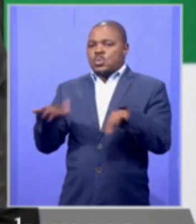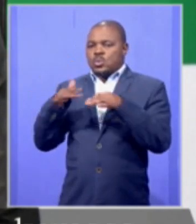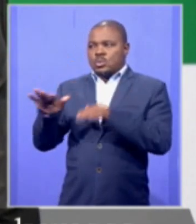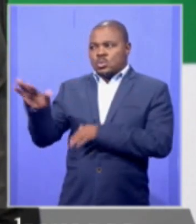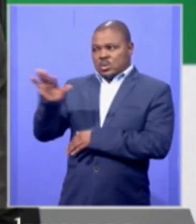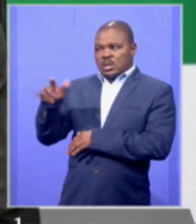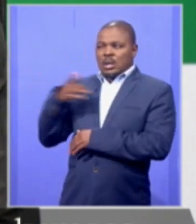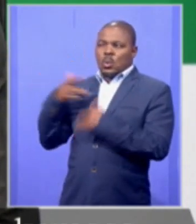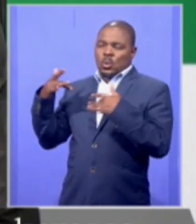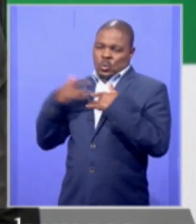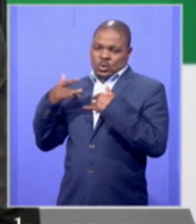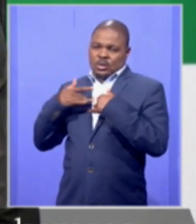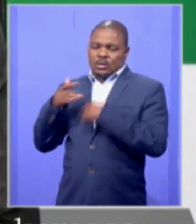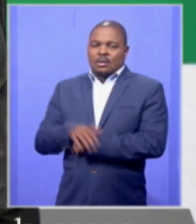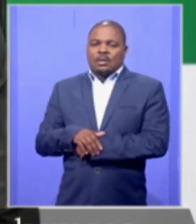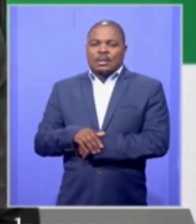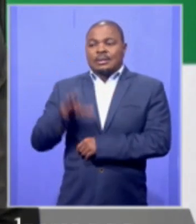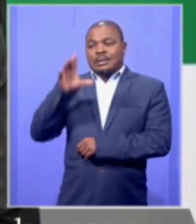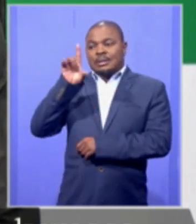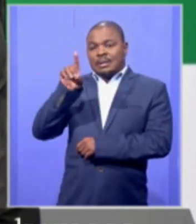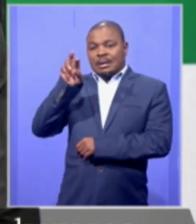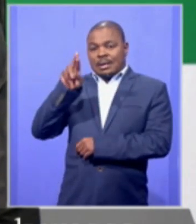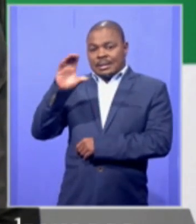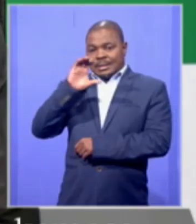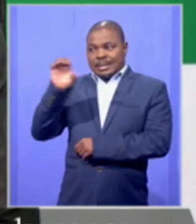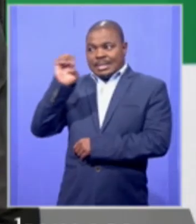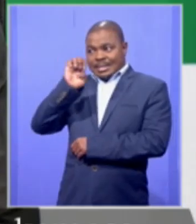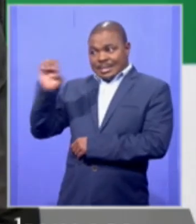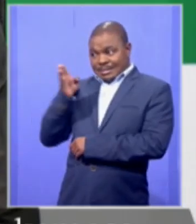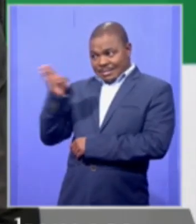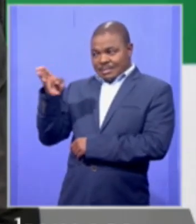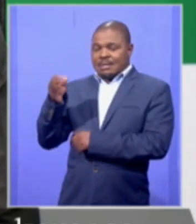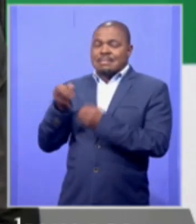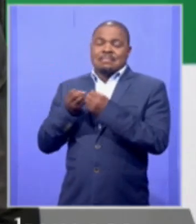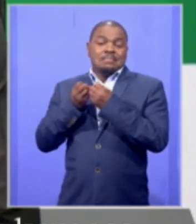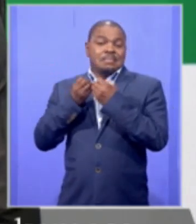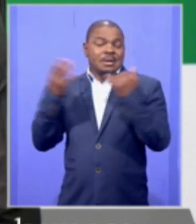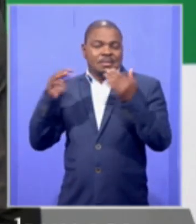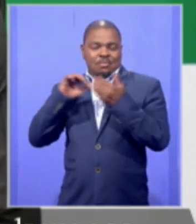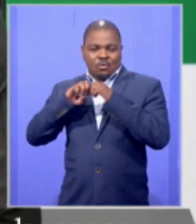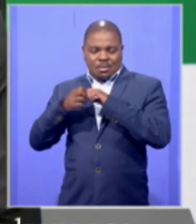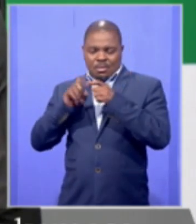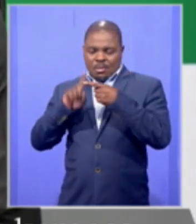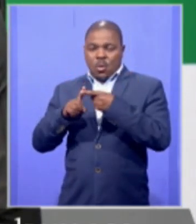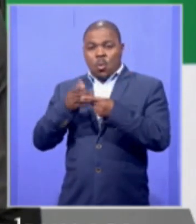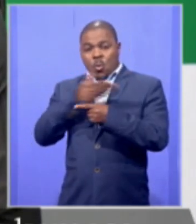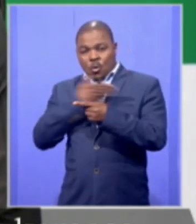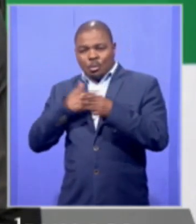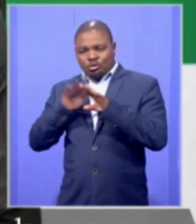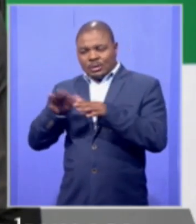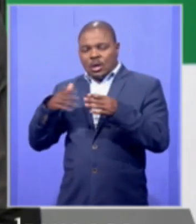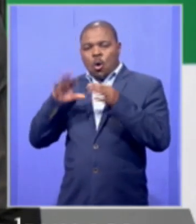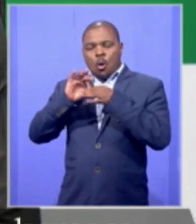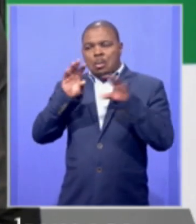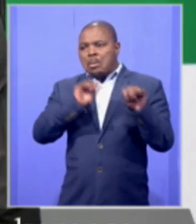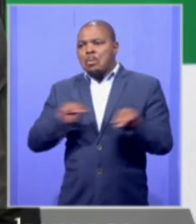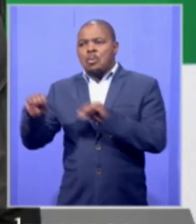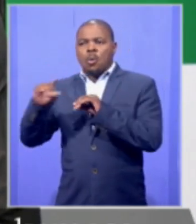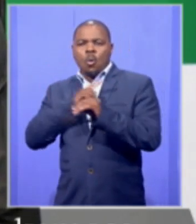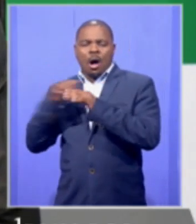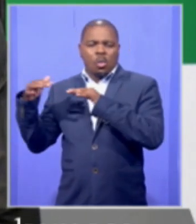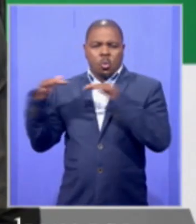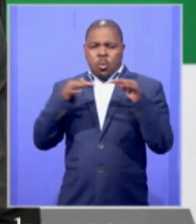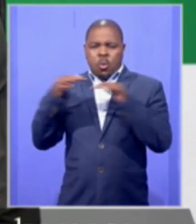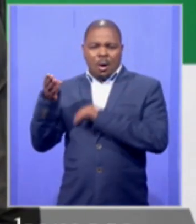to us. In the Eastern DRC, many civilians, especially women and children, have been displaced due to the conflict, and